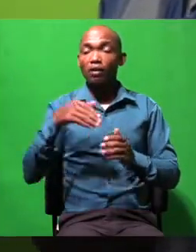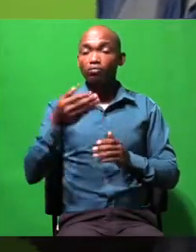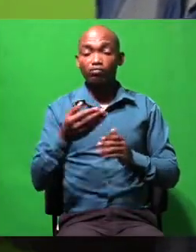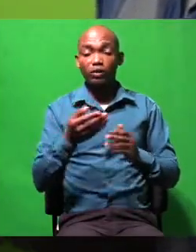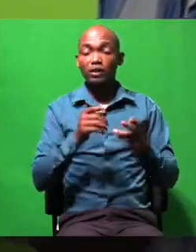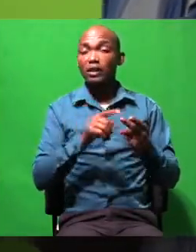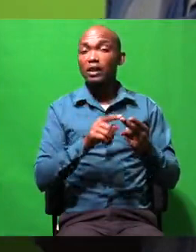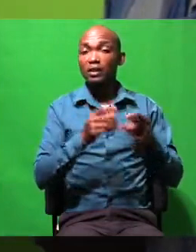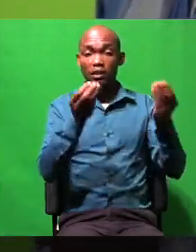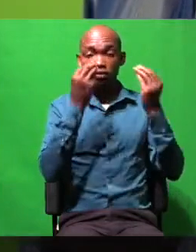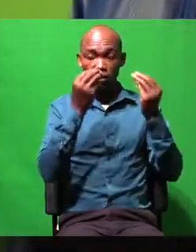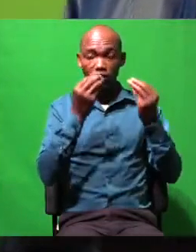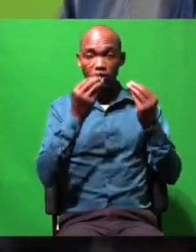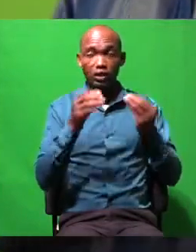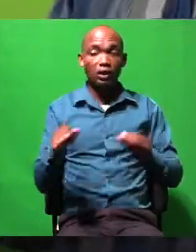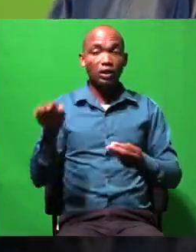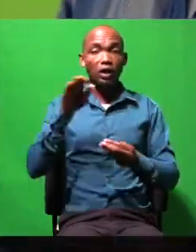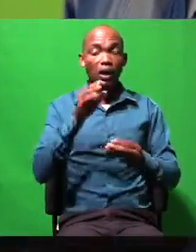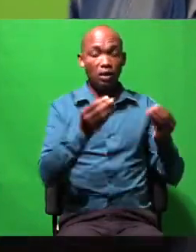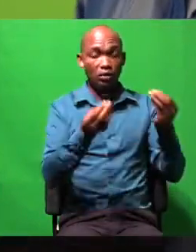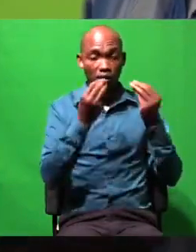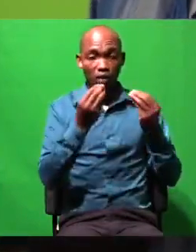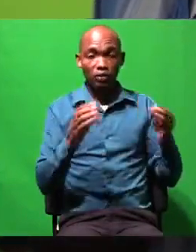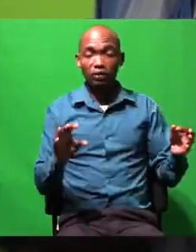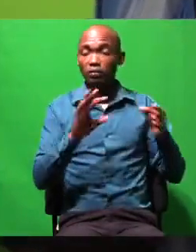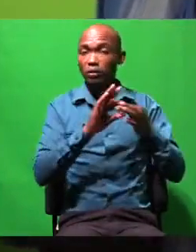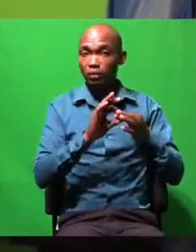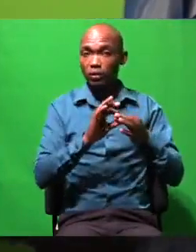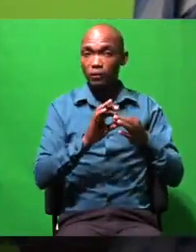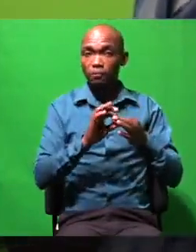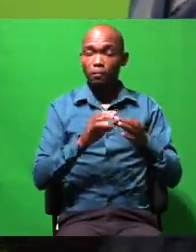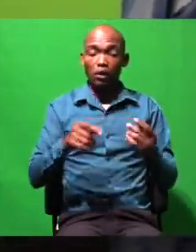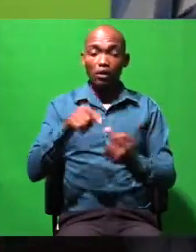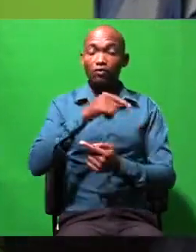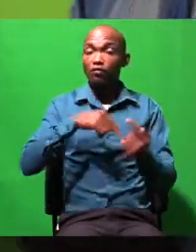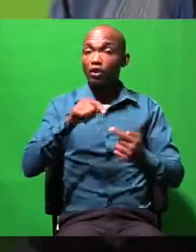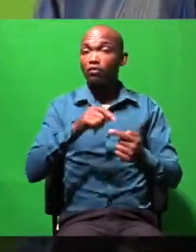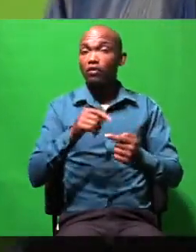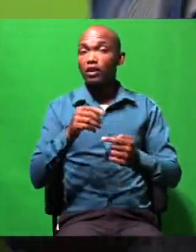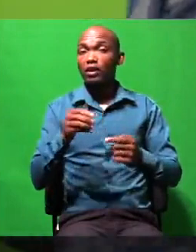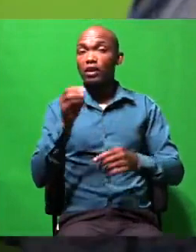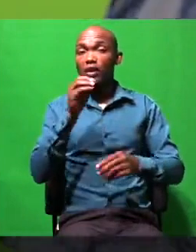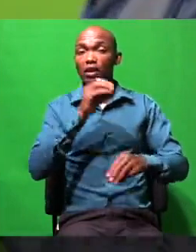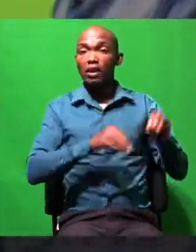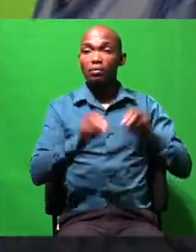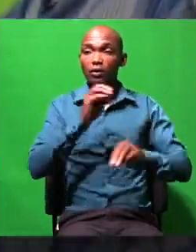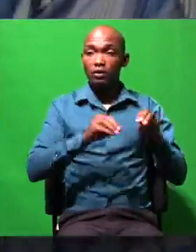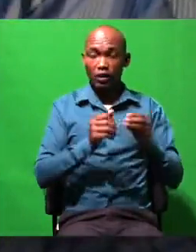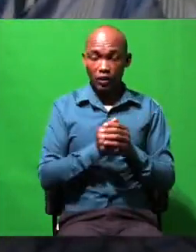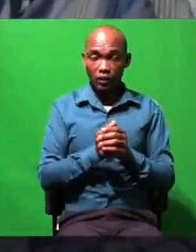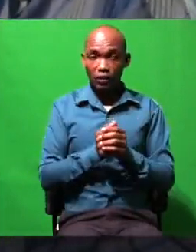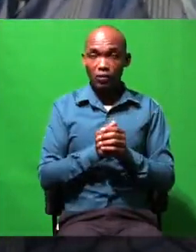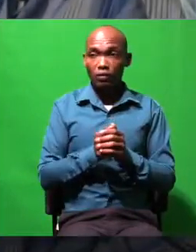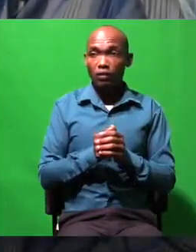secondary education, we have in higher education, we have different combination involving chemistry. Let's say we